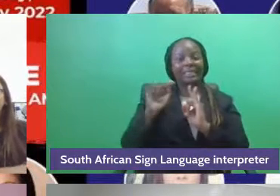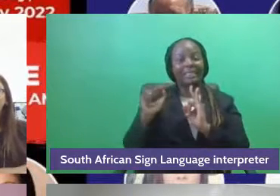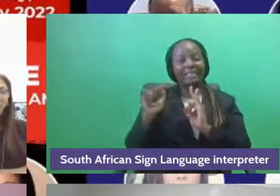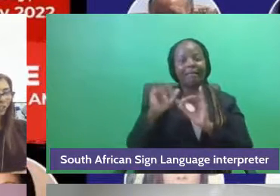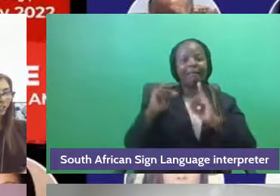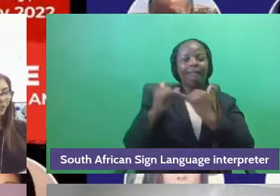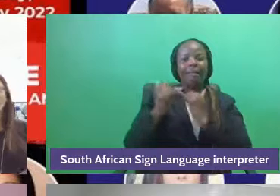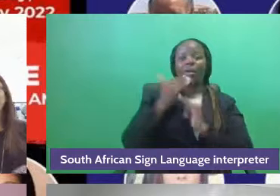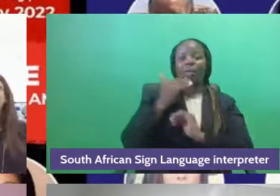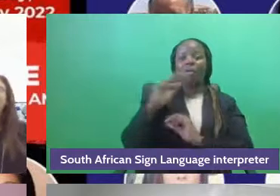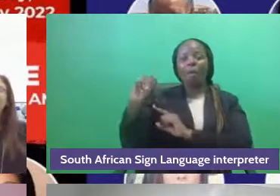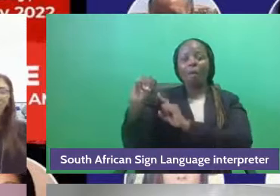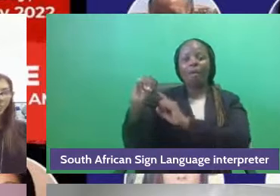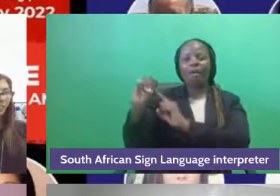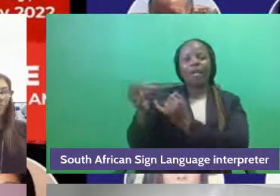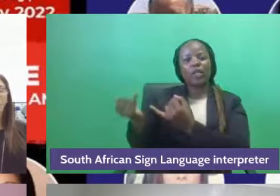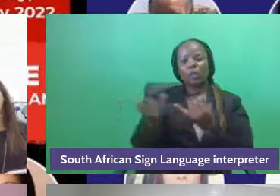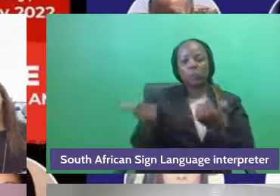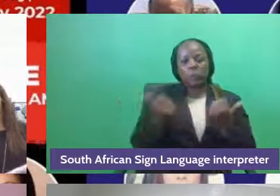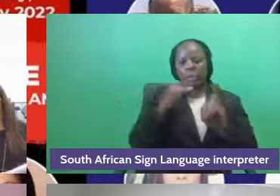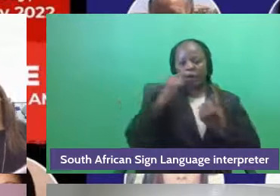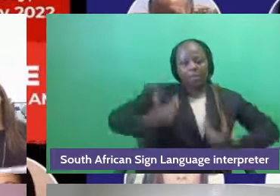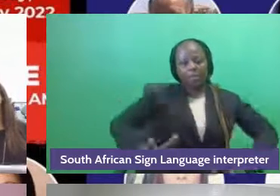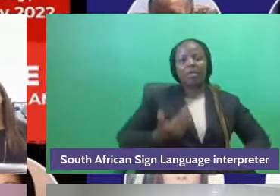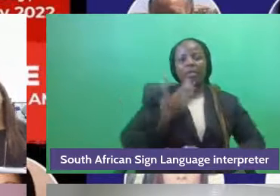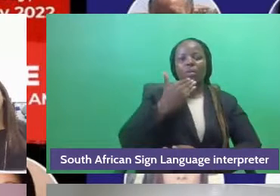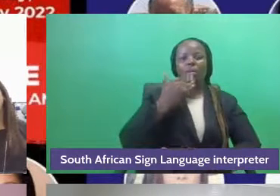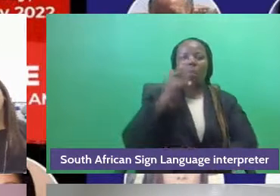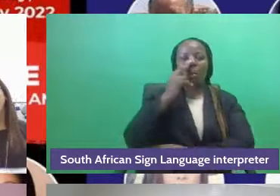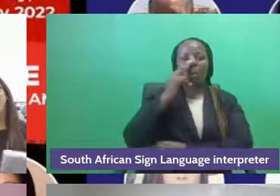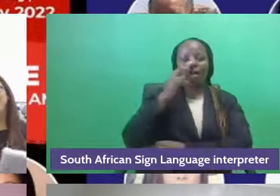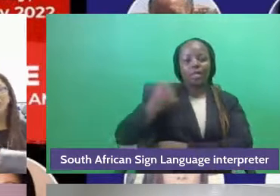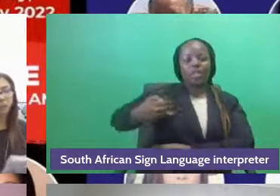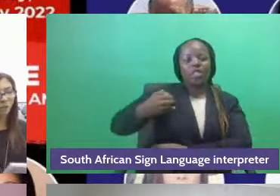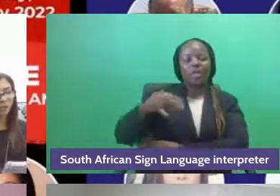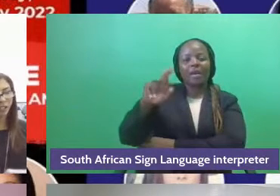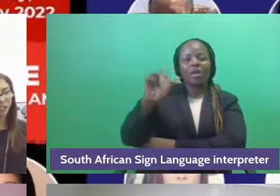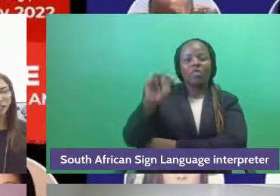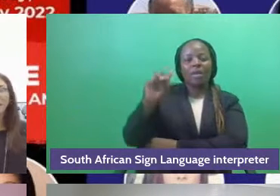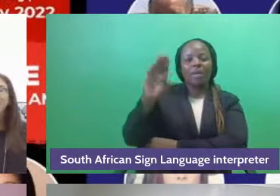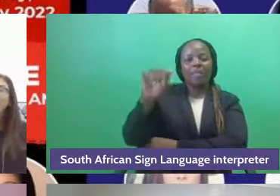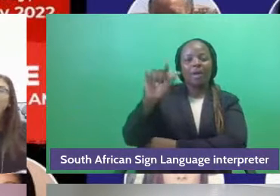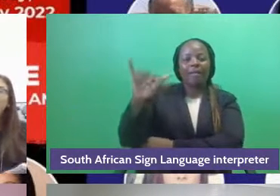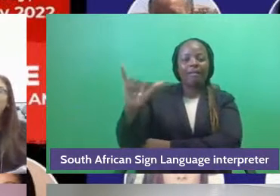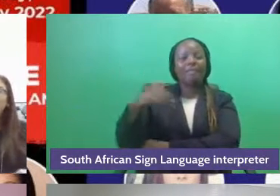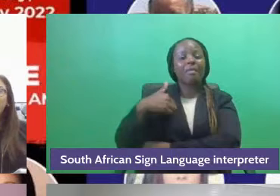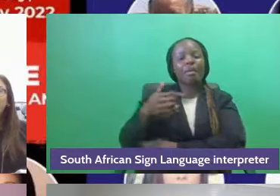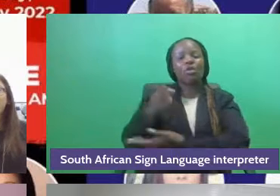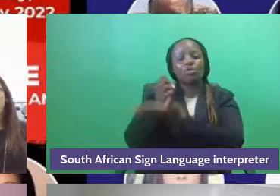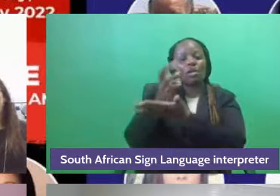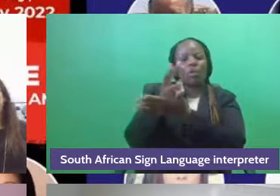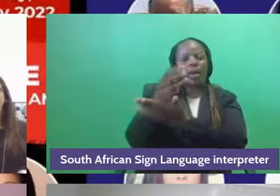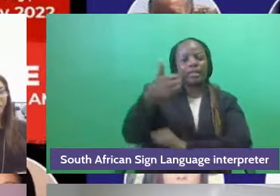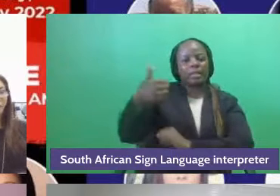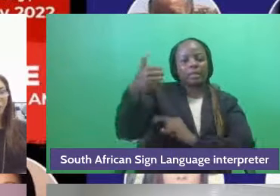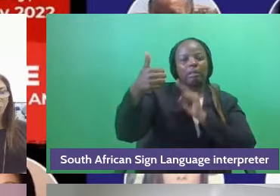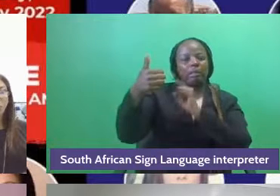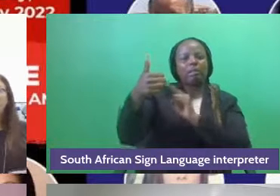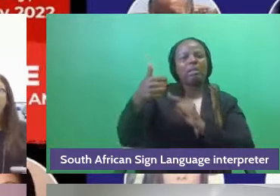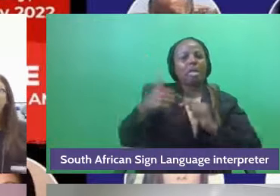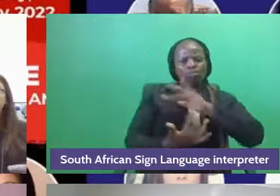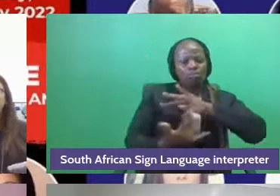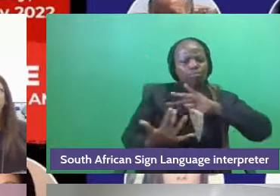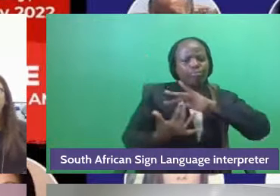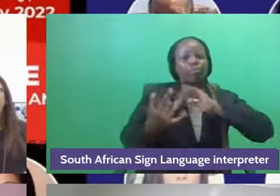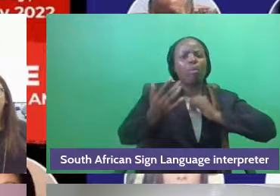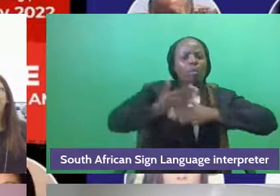has already introduced me. My name is Upasna Rambali. I'm a senior social worker. I'm very passionate about the work